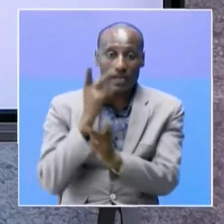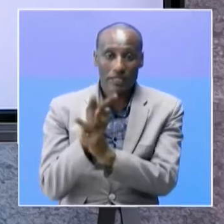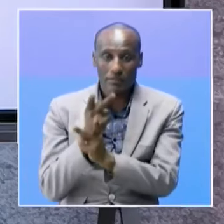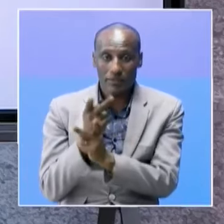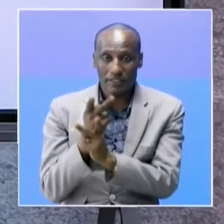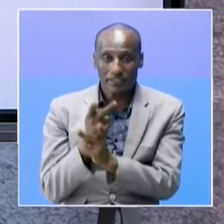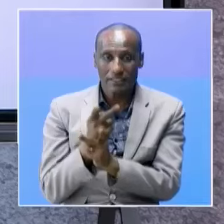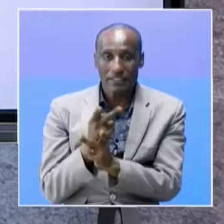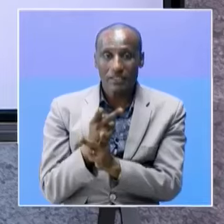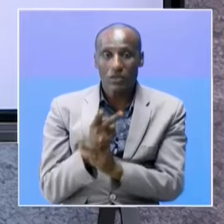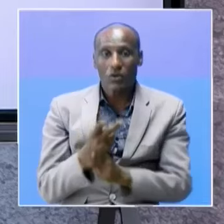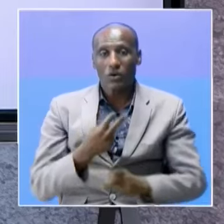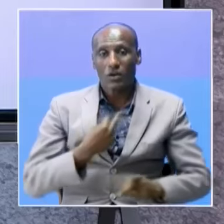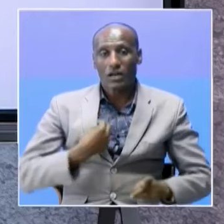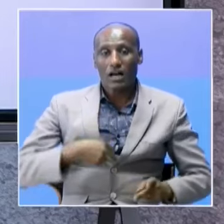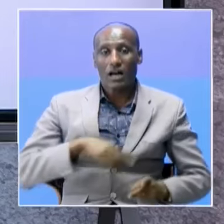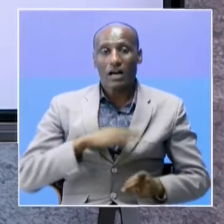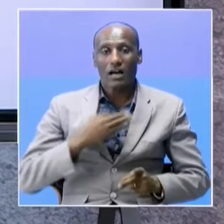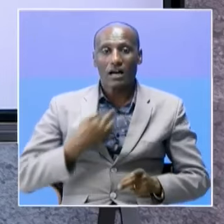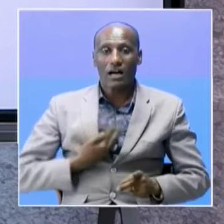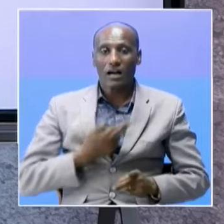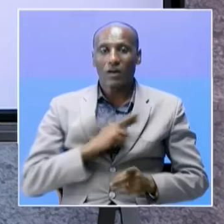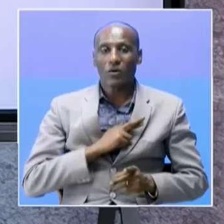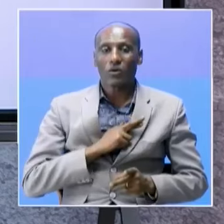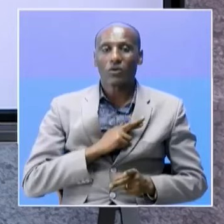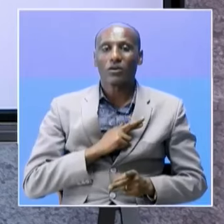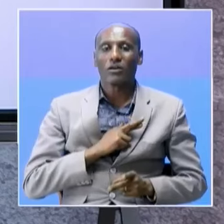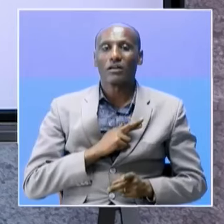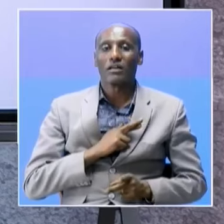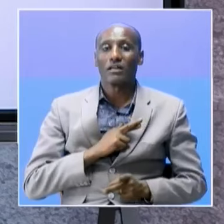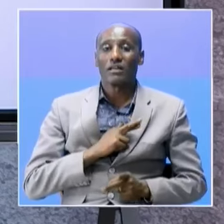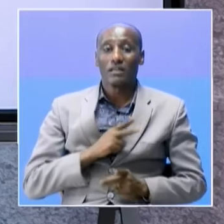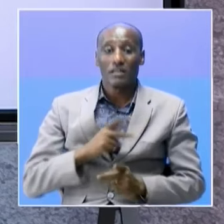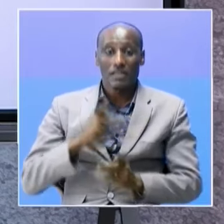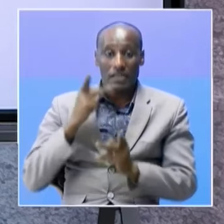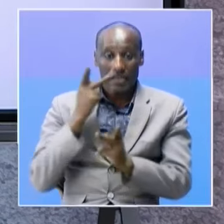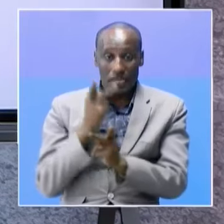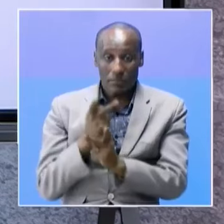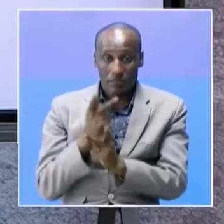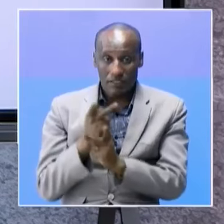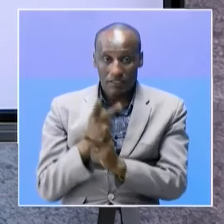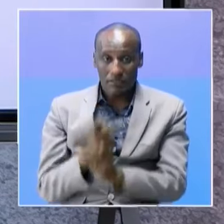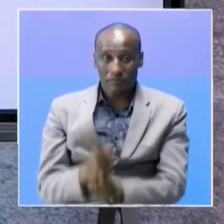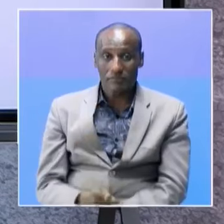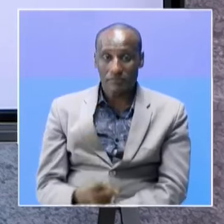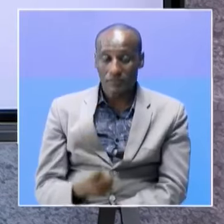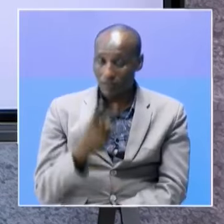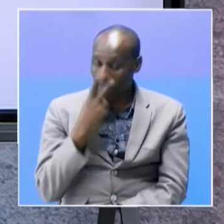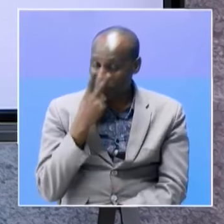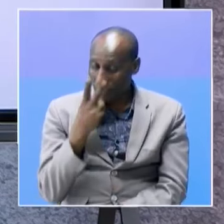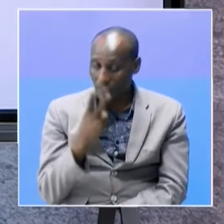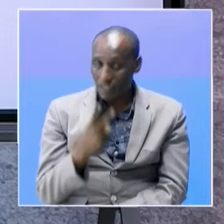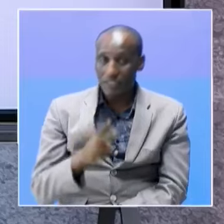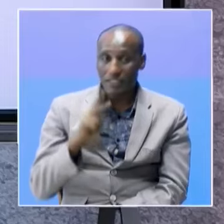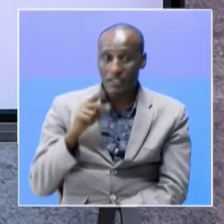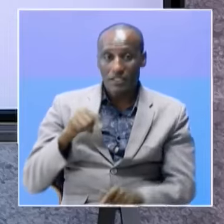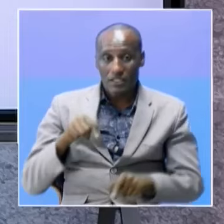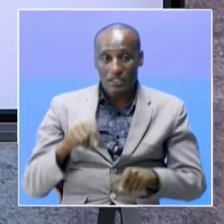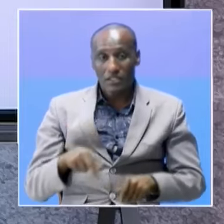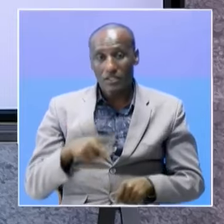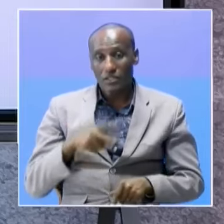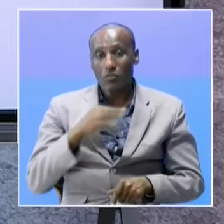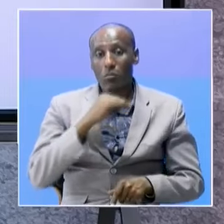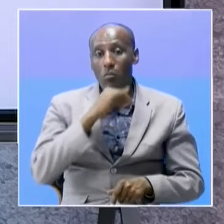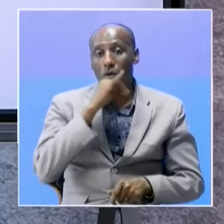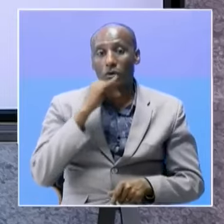our expectation. Now, for today, we have seen these modal verbs or modal